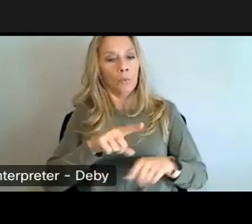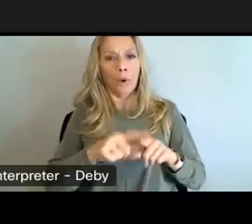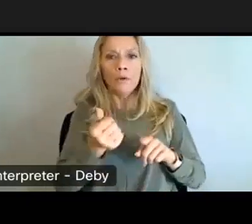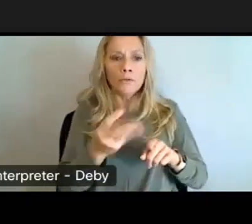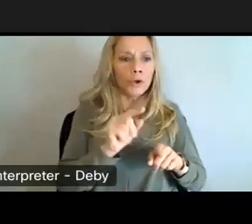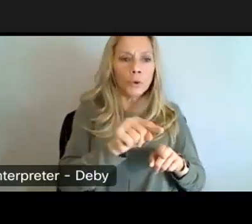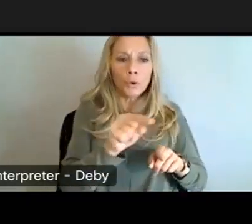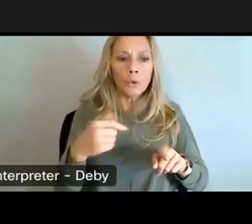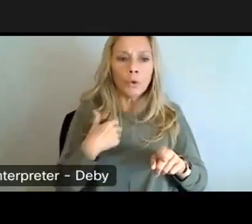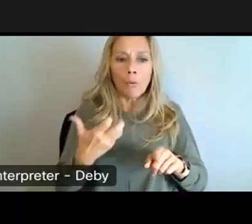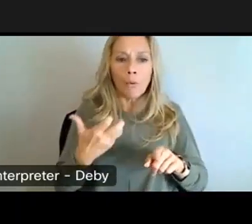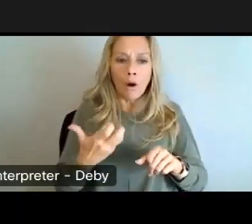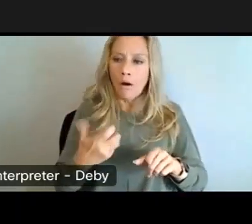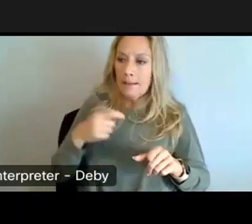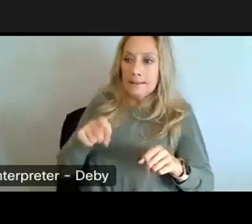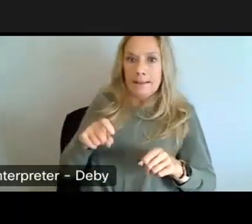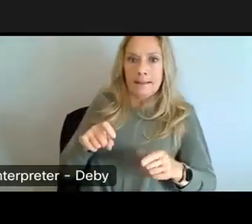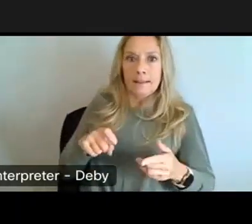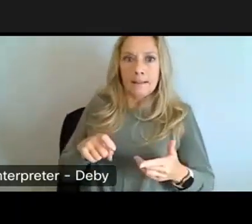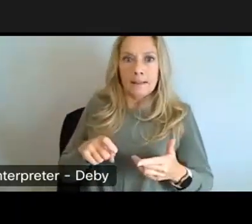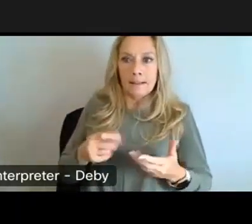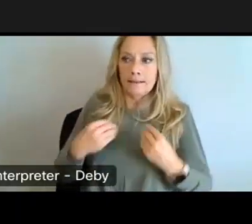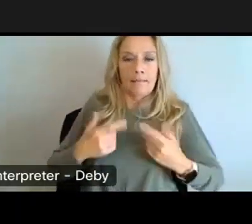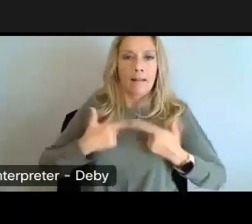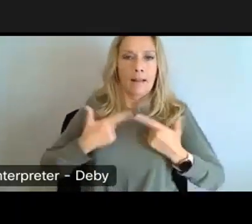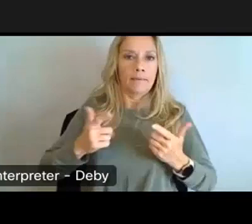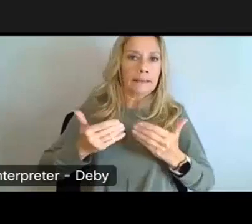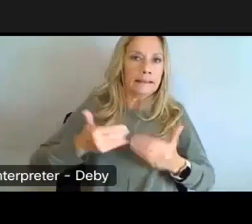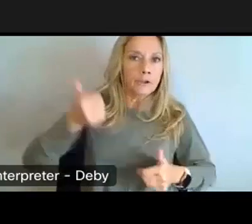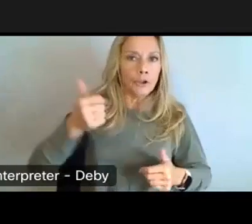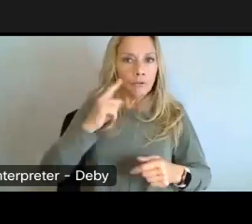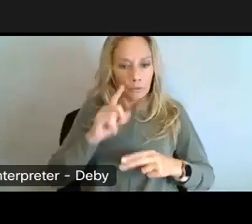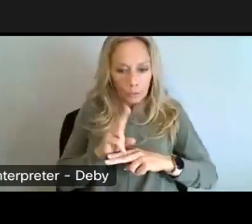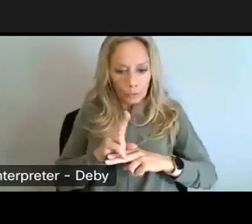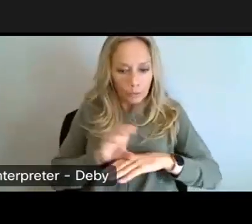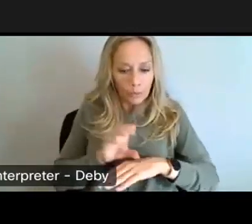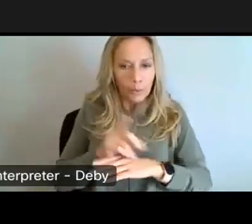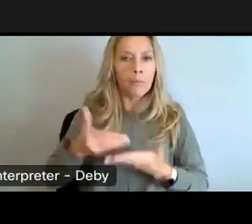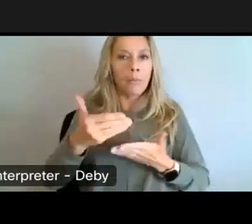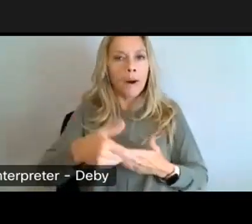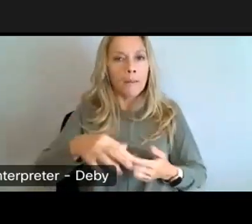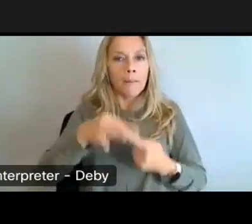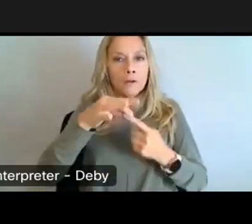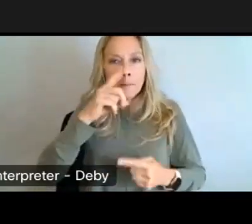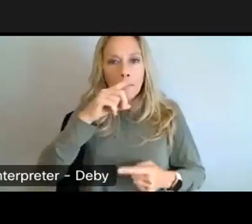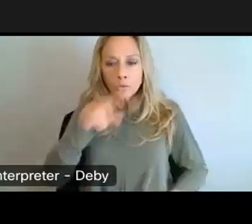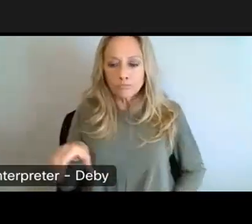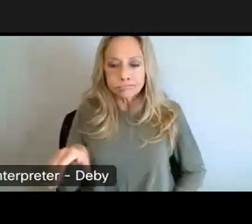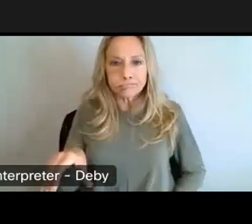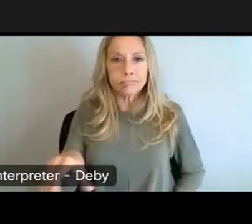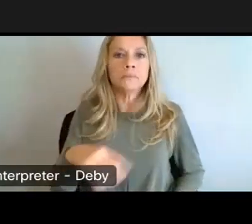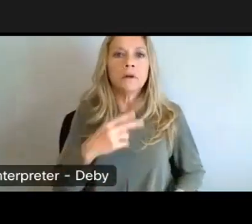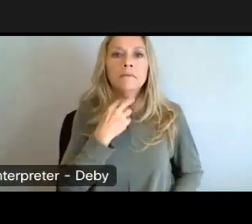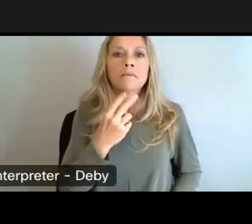that I wanted um, to make my life a little bit easier using the computer. So they bought me the special mouse, and got me the